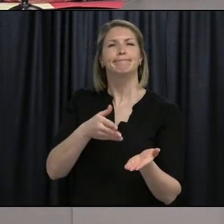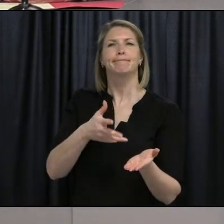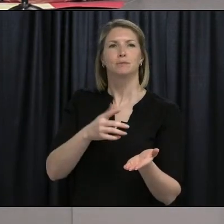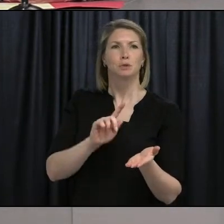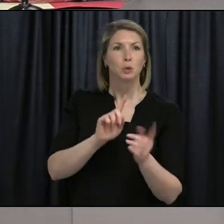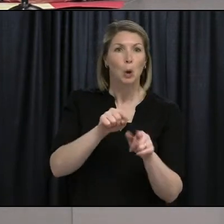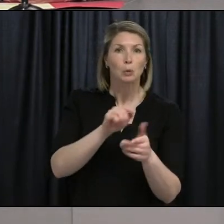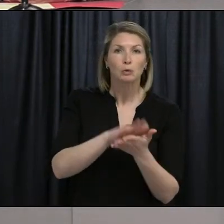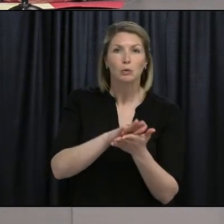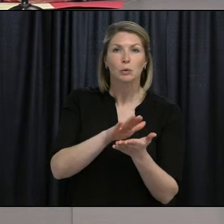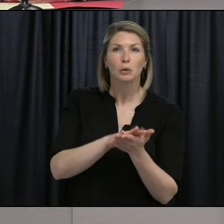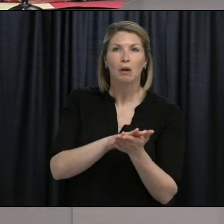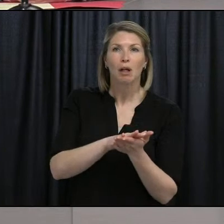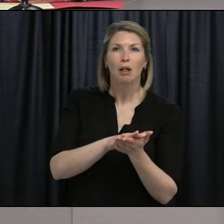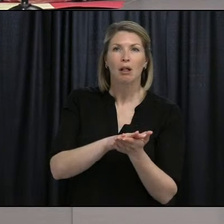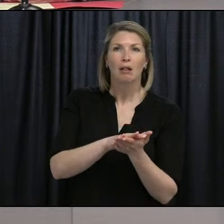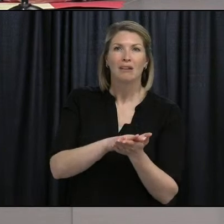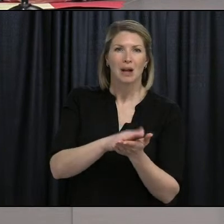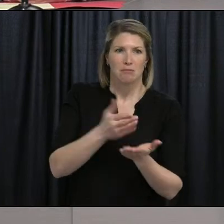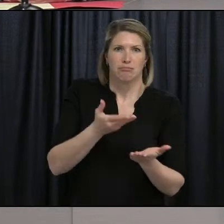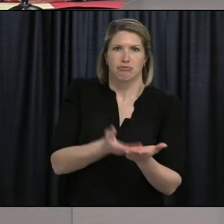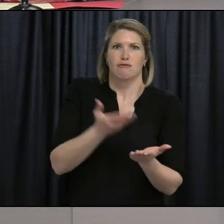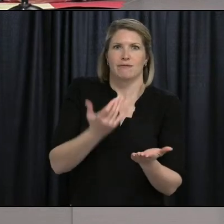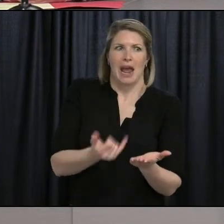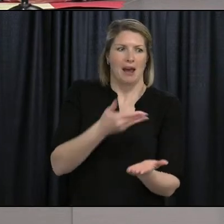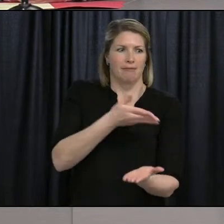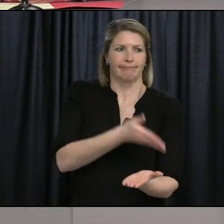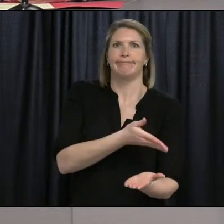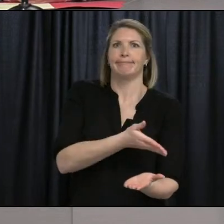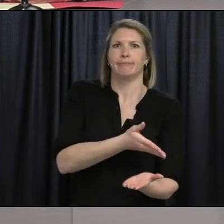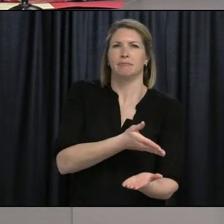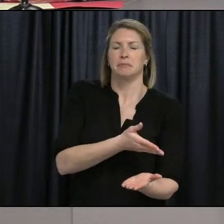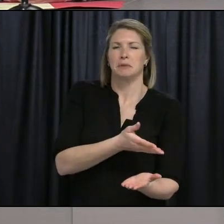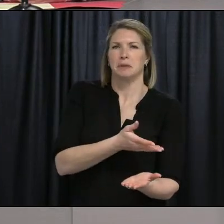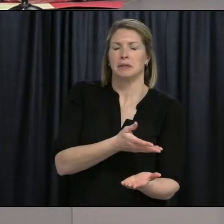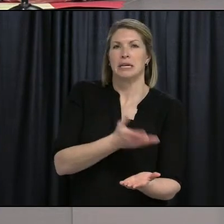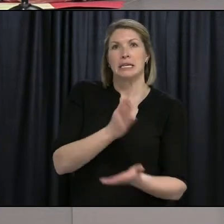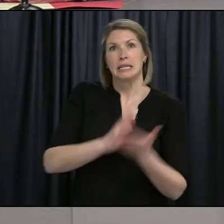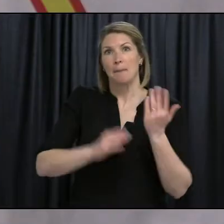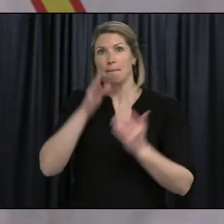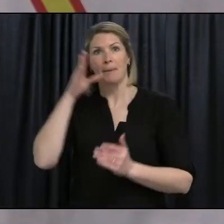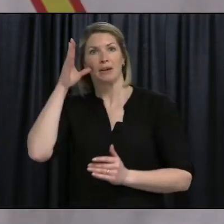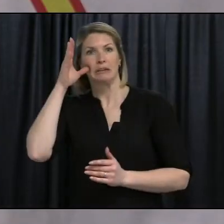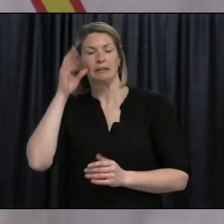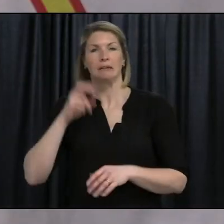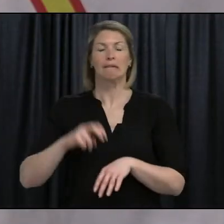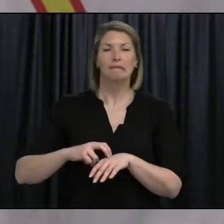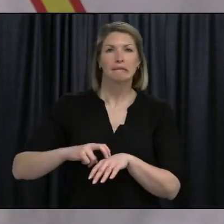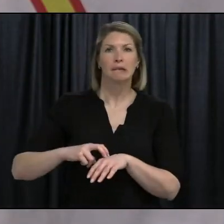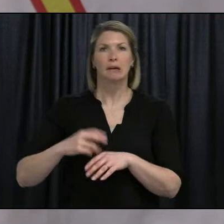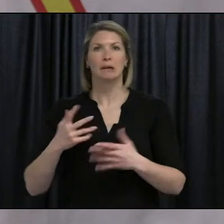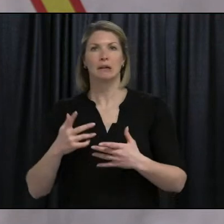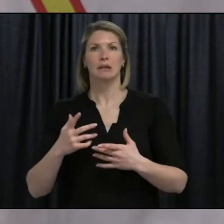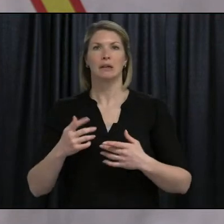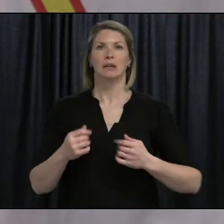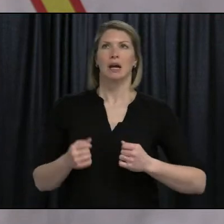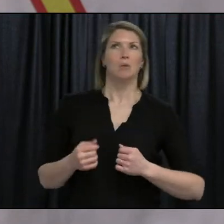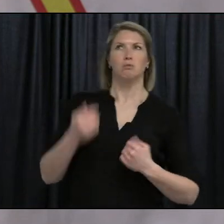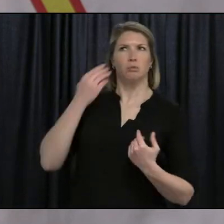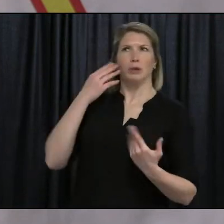to have in place and it presents too much of a risk then for other students? So we don't know that this is the